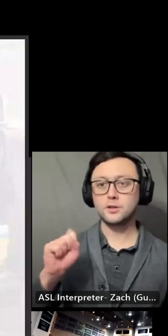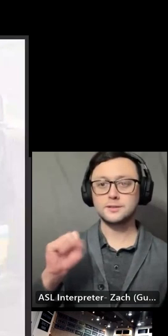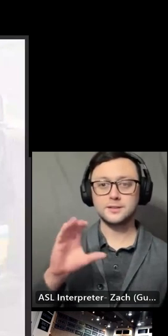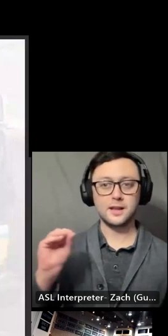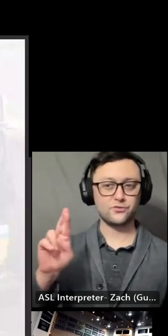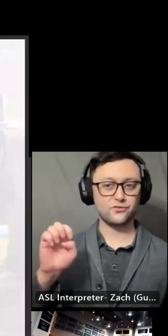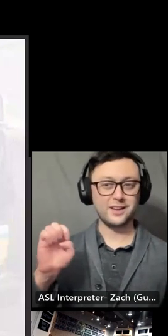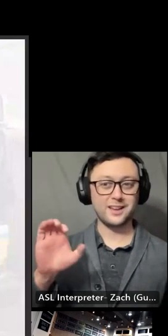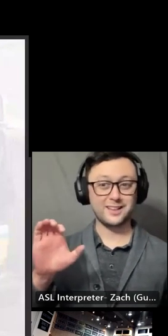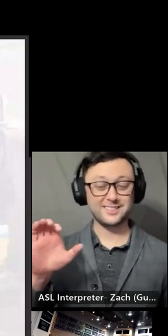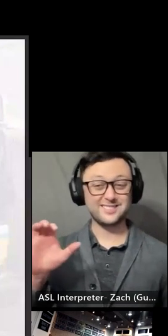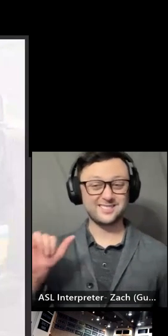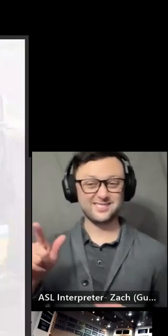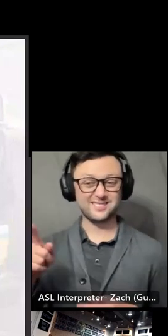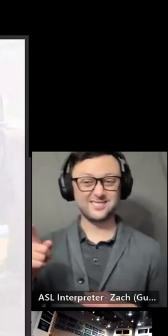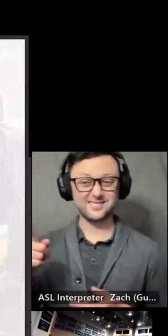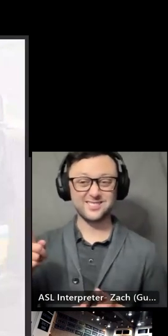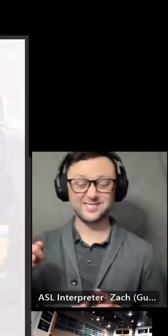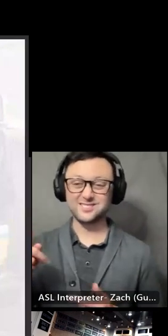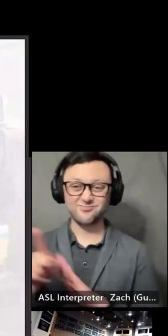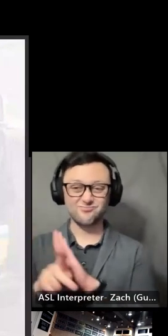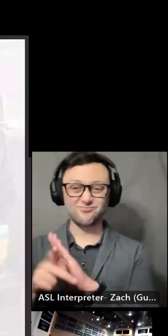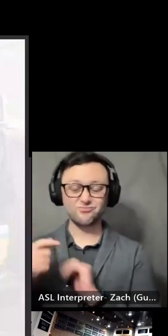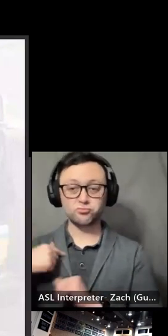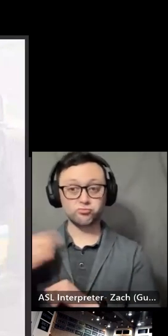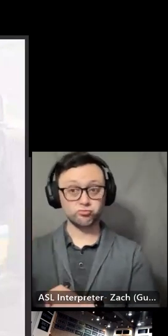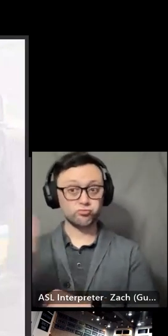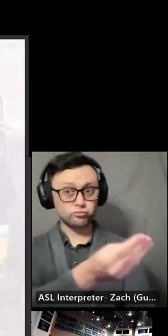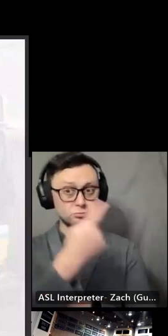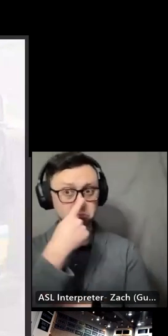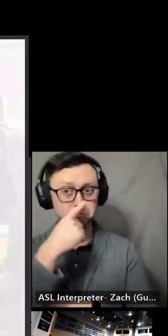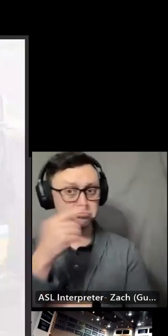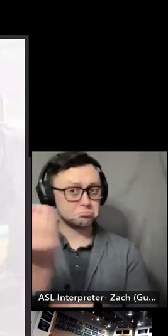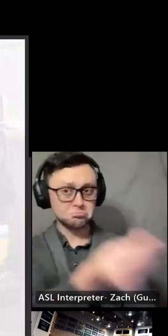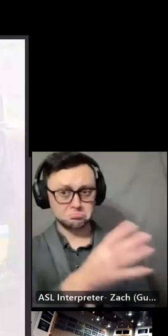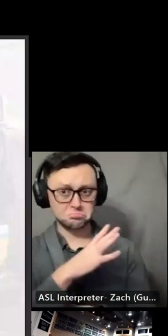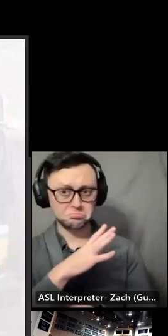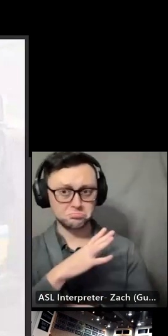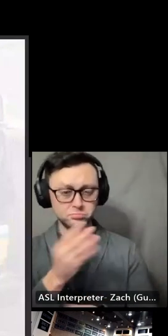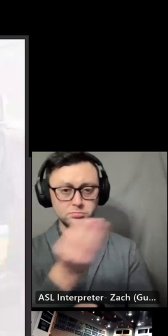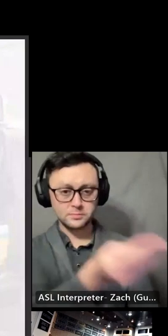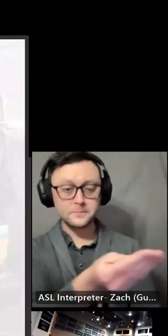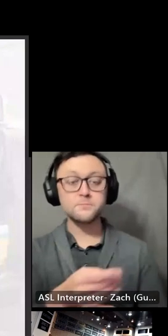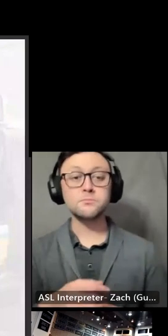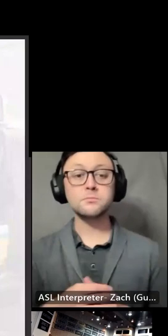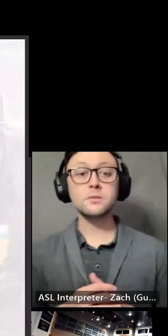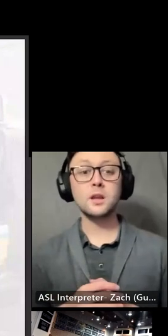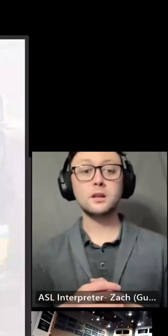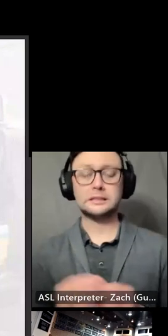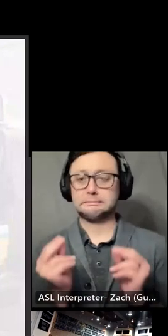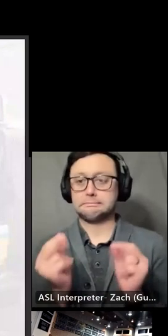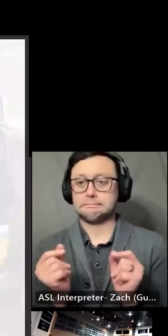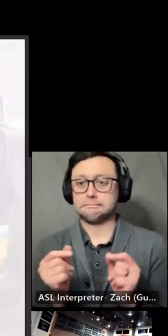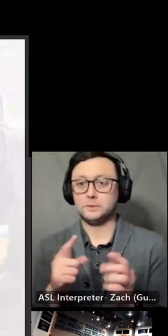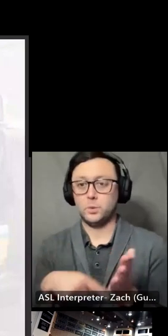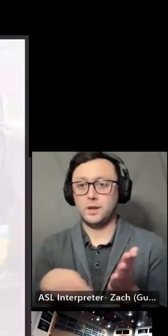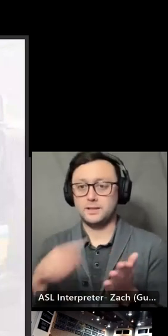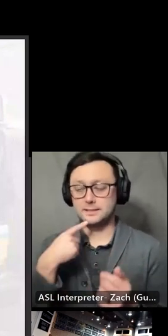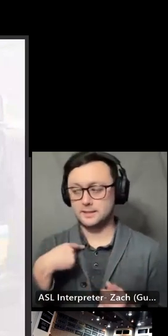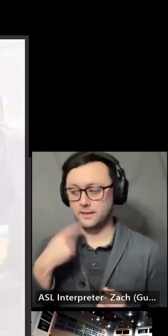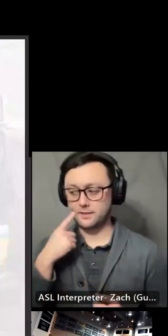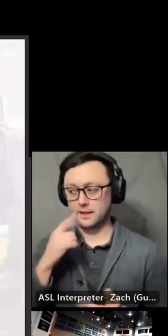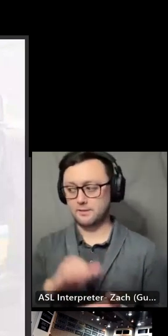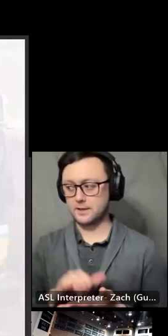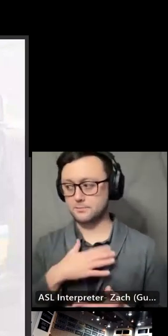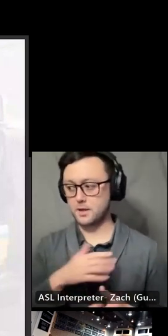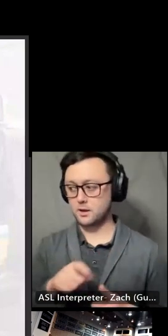can, I made two copies. You can have one. So real fast, I think that's about